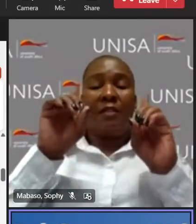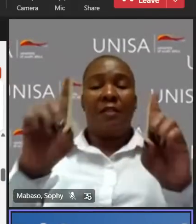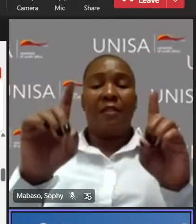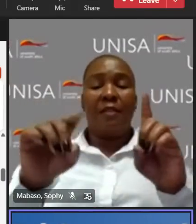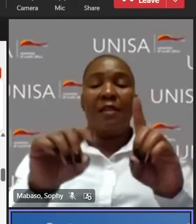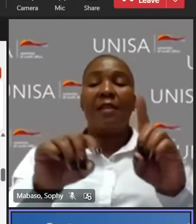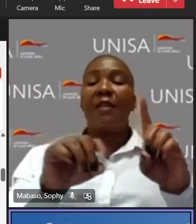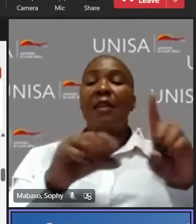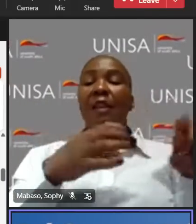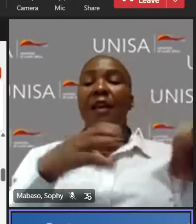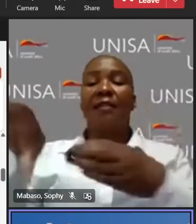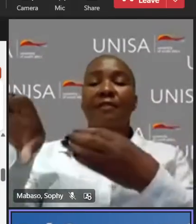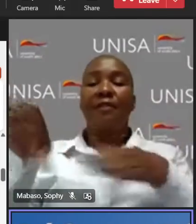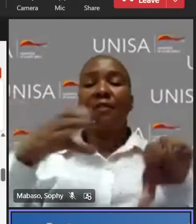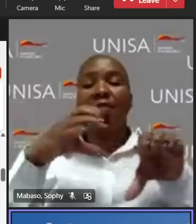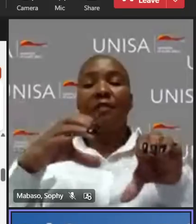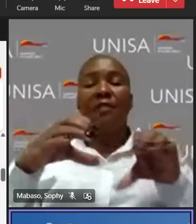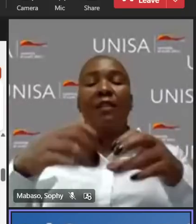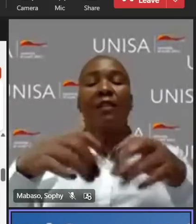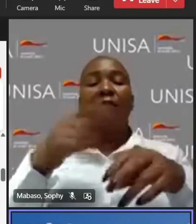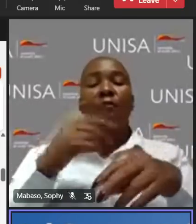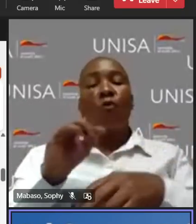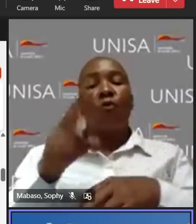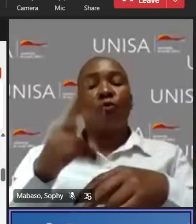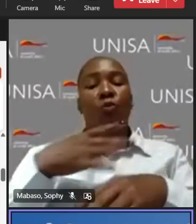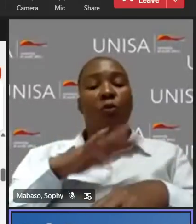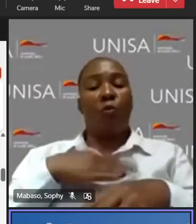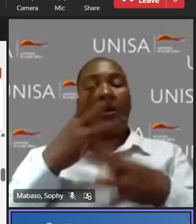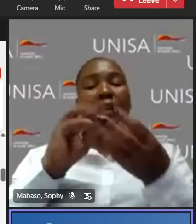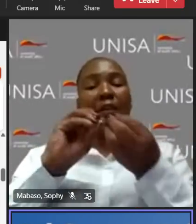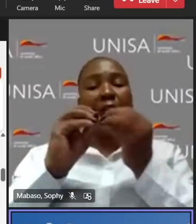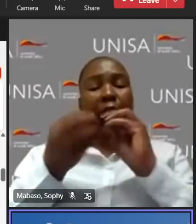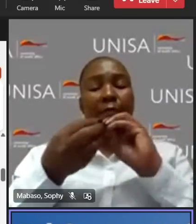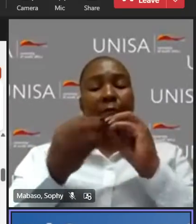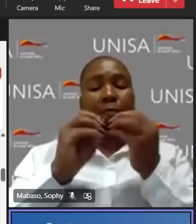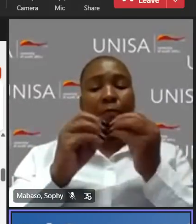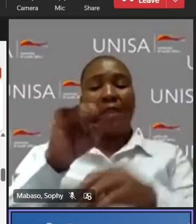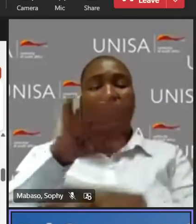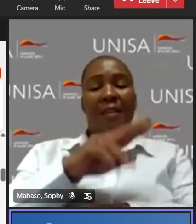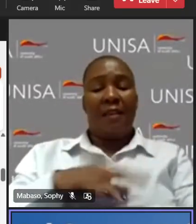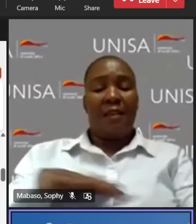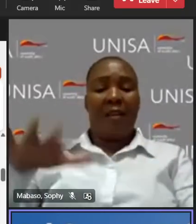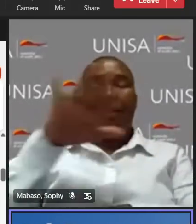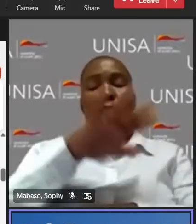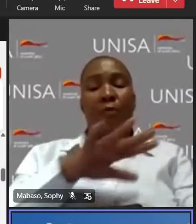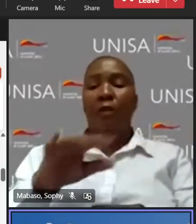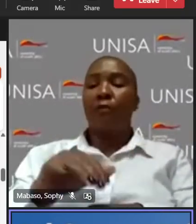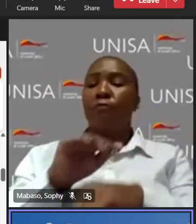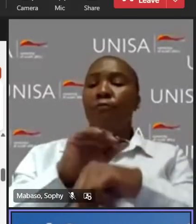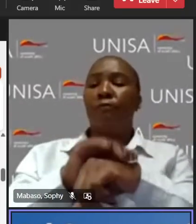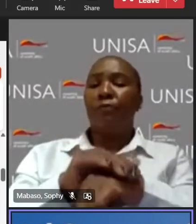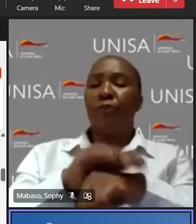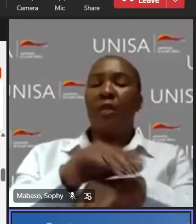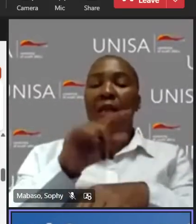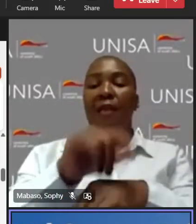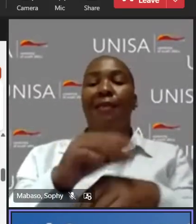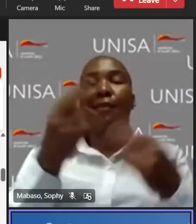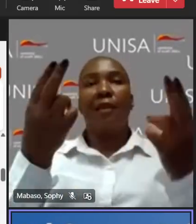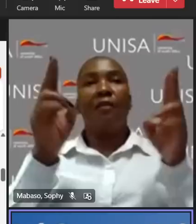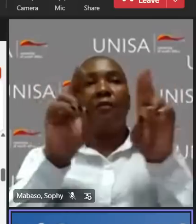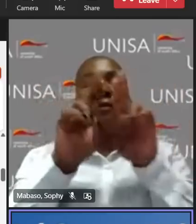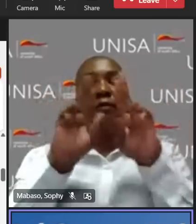registered. We also want to create a nurturing environment. Now, in an institution